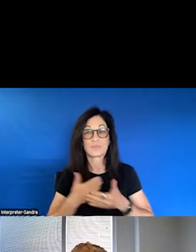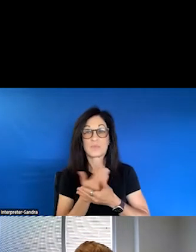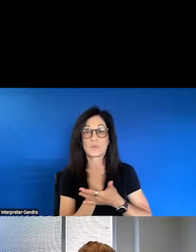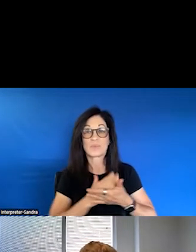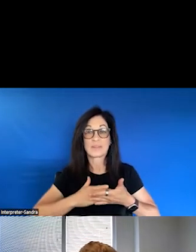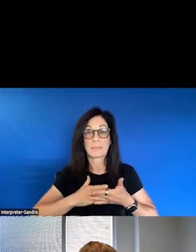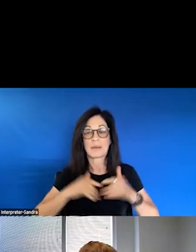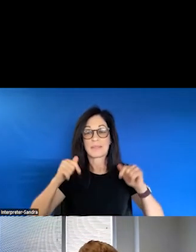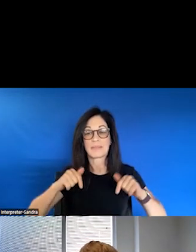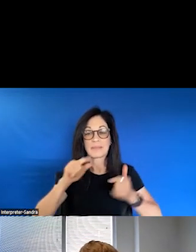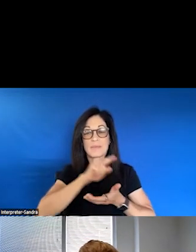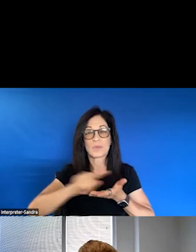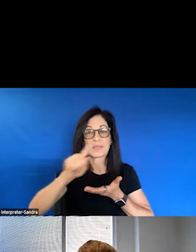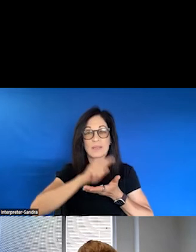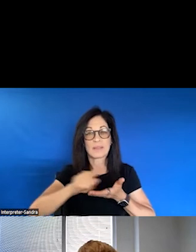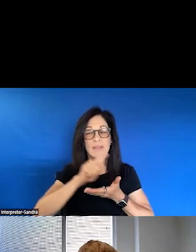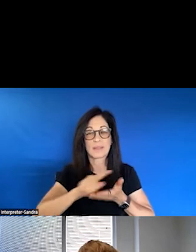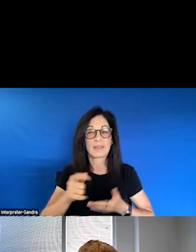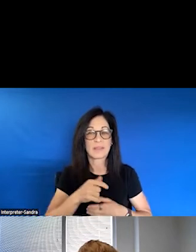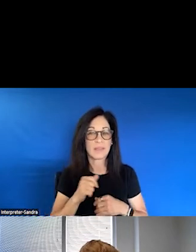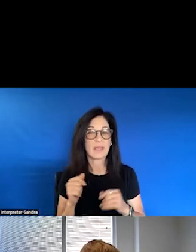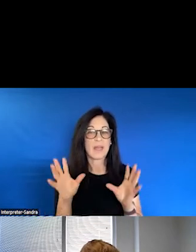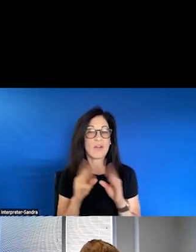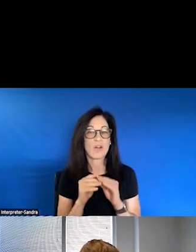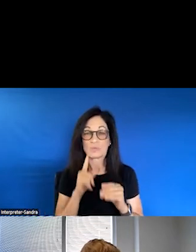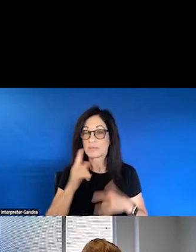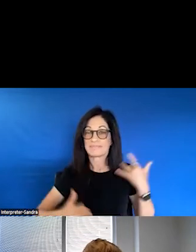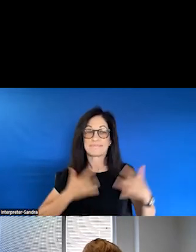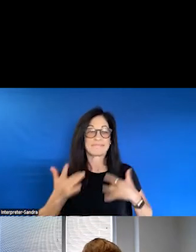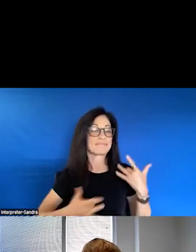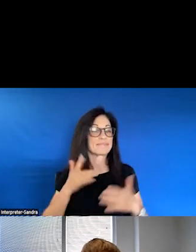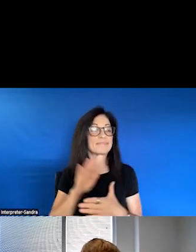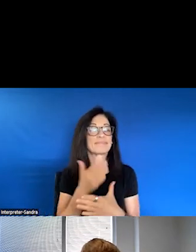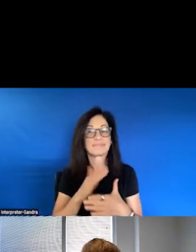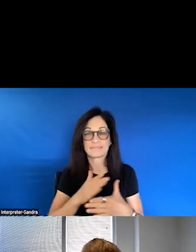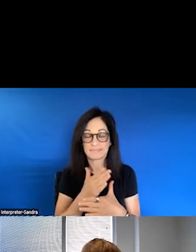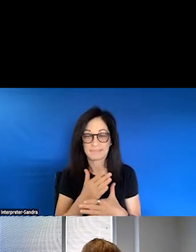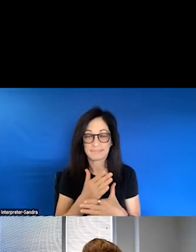these weekly calls that we're really excited to share.